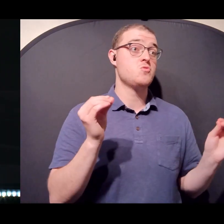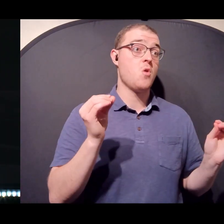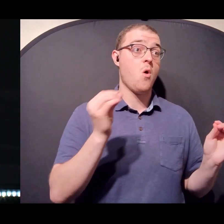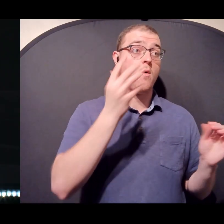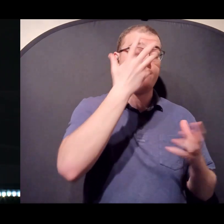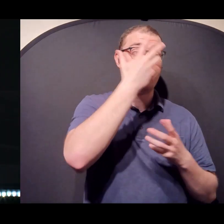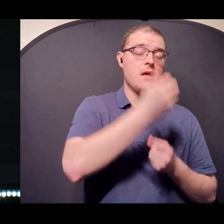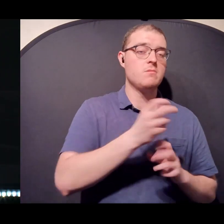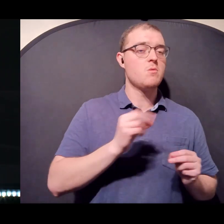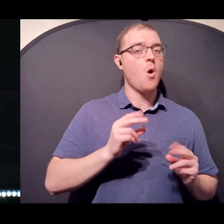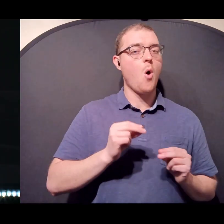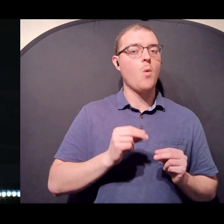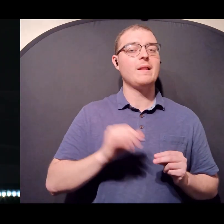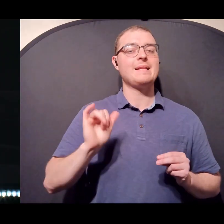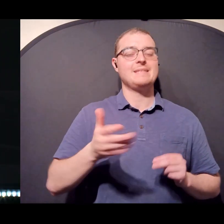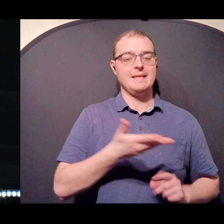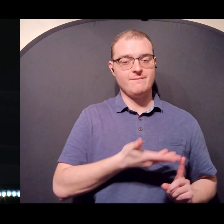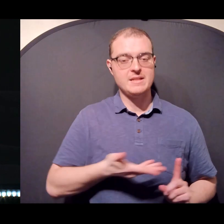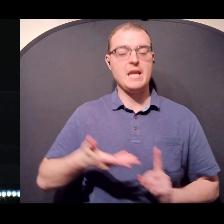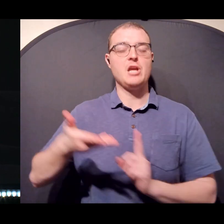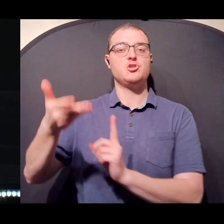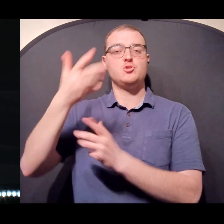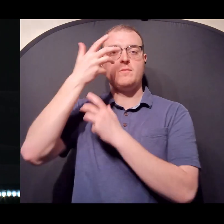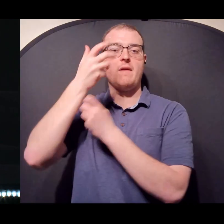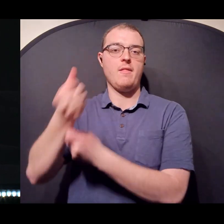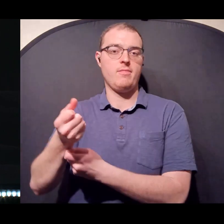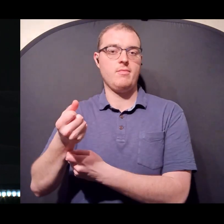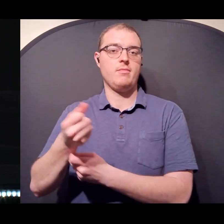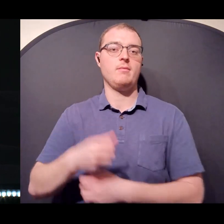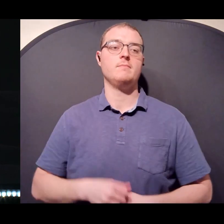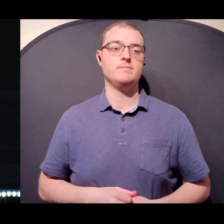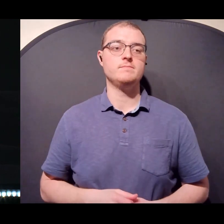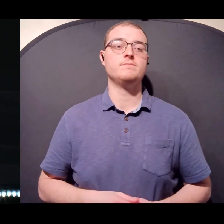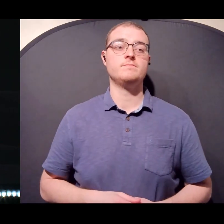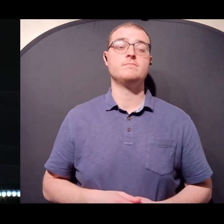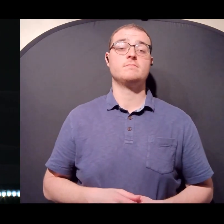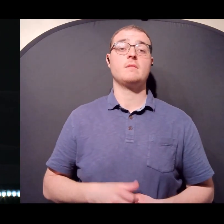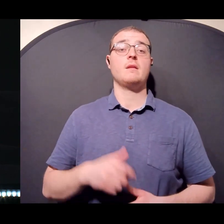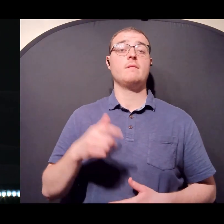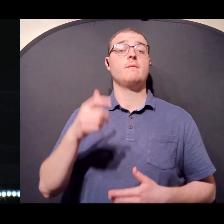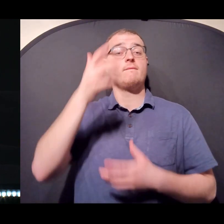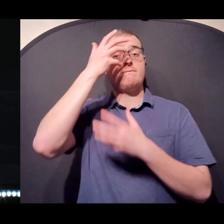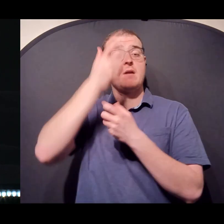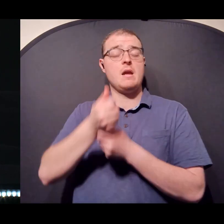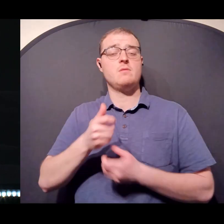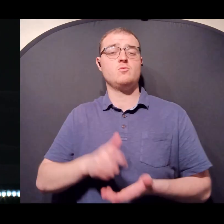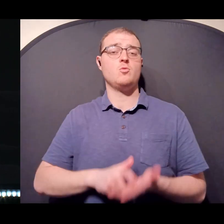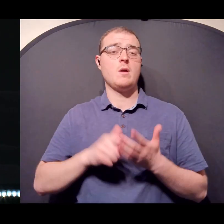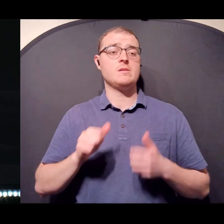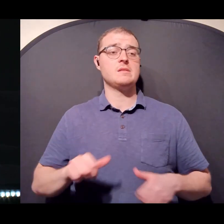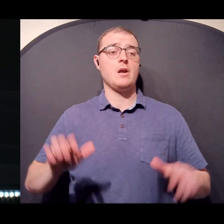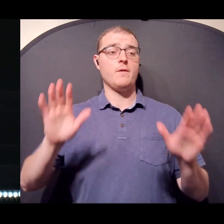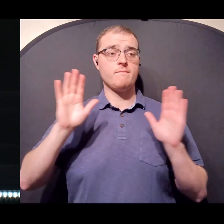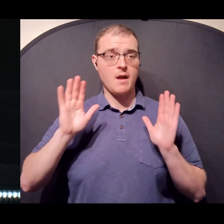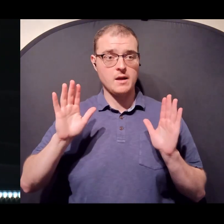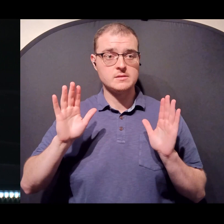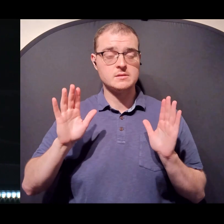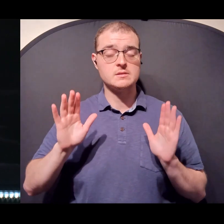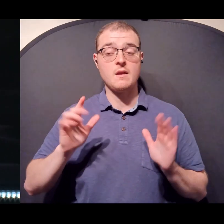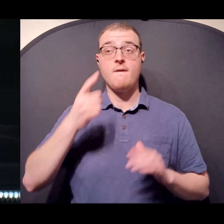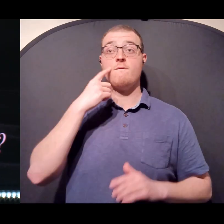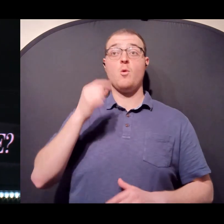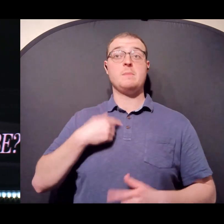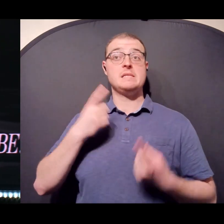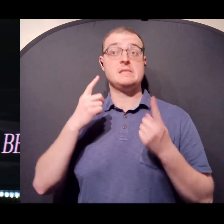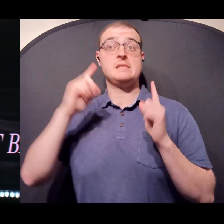it. Faith sometimes feels like fear. Faith requires sacrifice in order to get where I'm gonna get